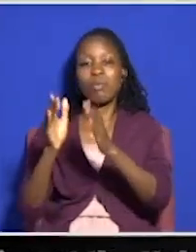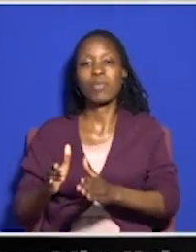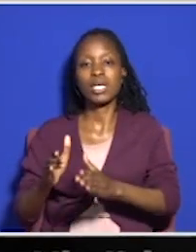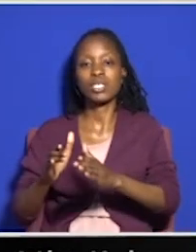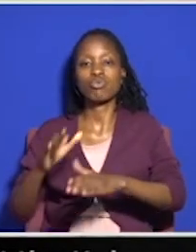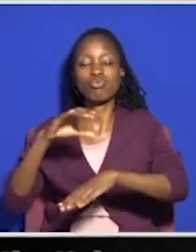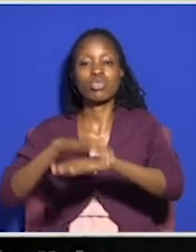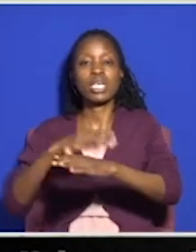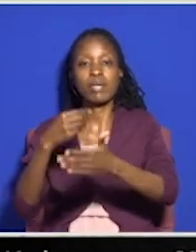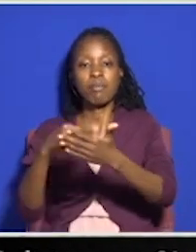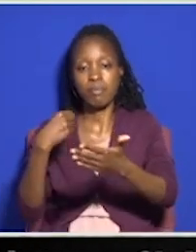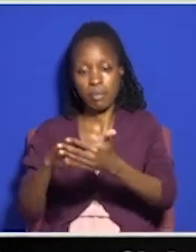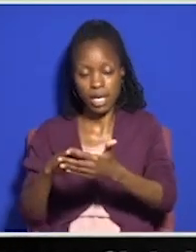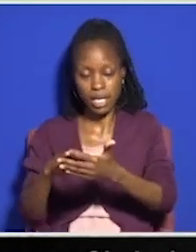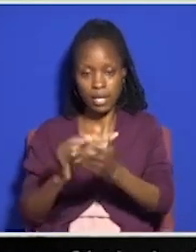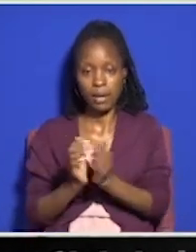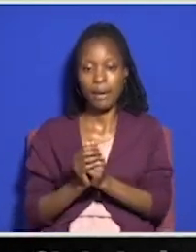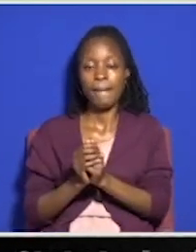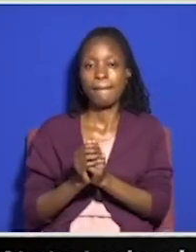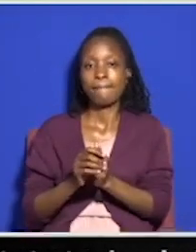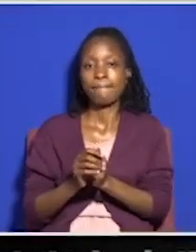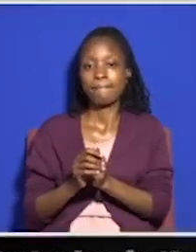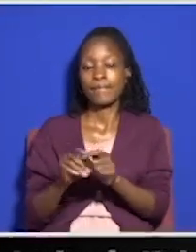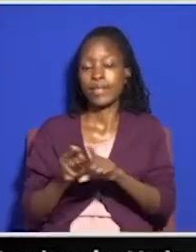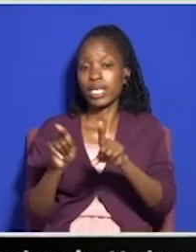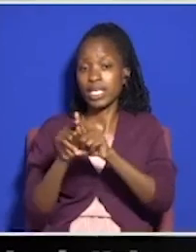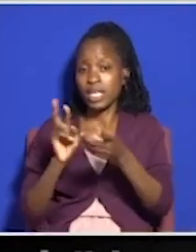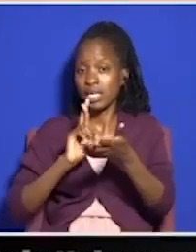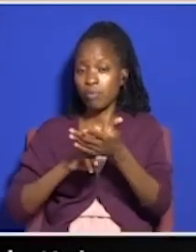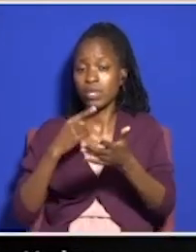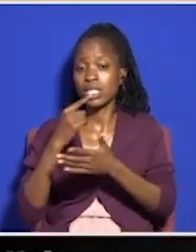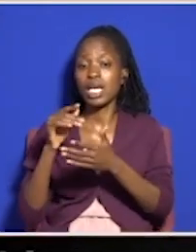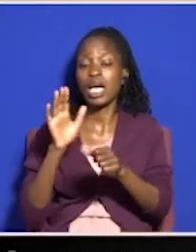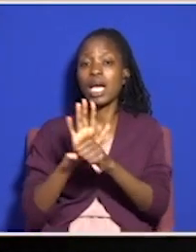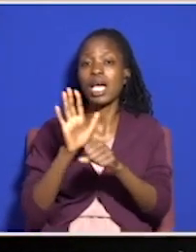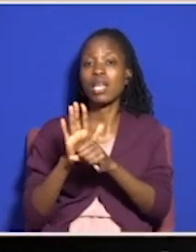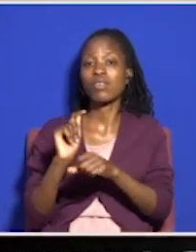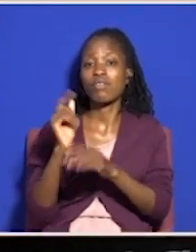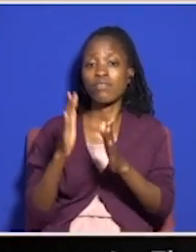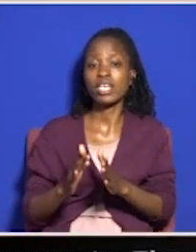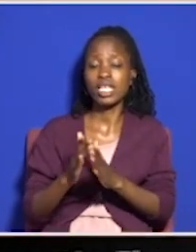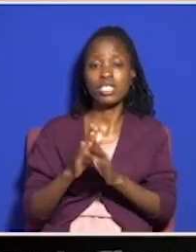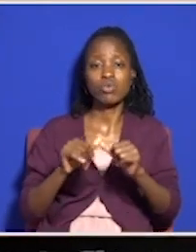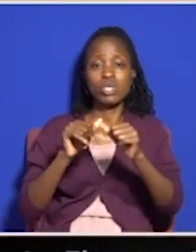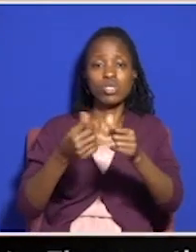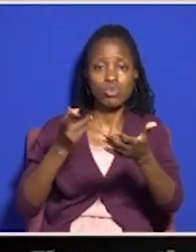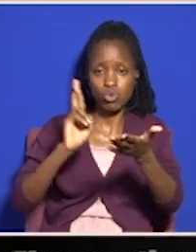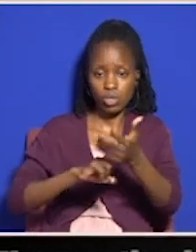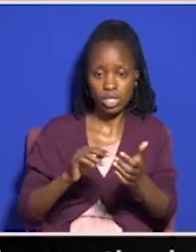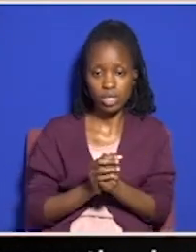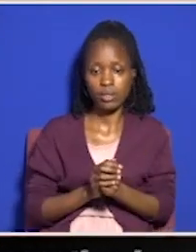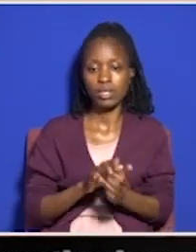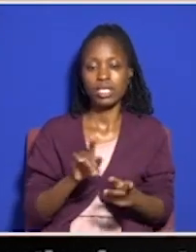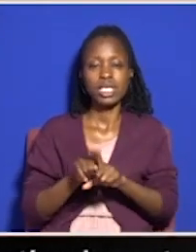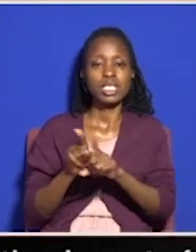been reported to have accessed the money, as reports say that more Kenyans are still getting registered. Despite the